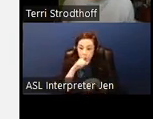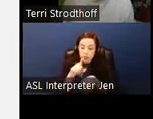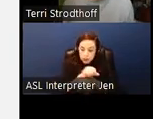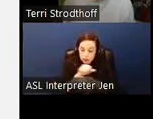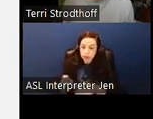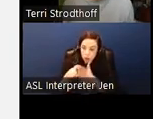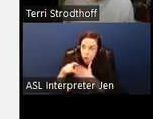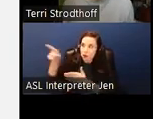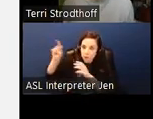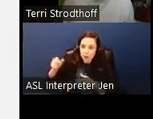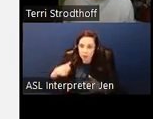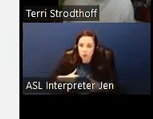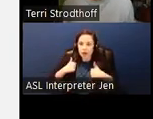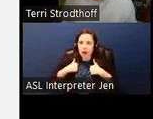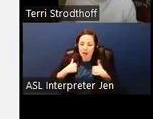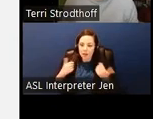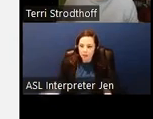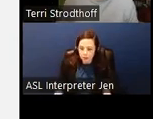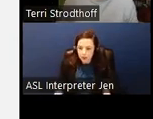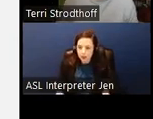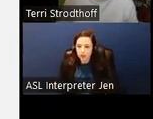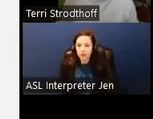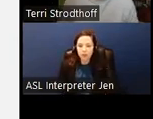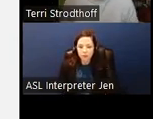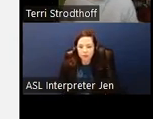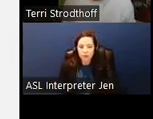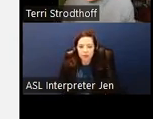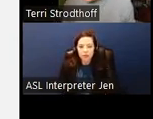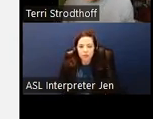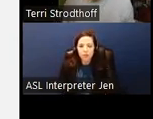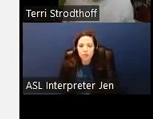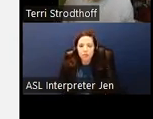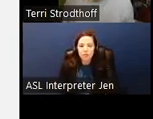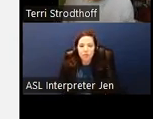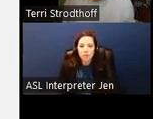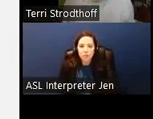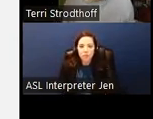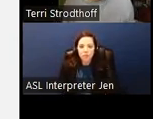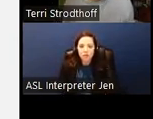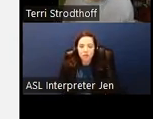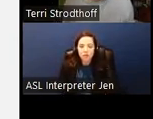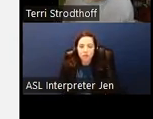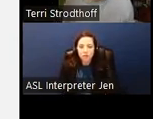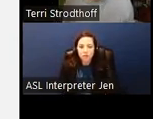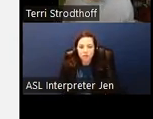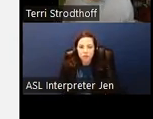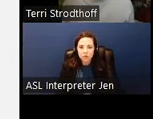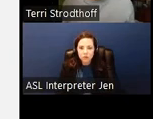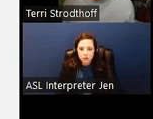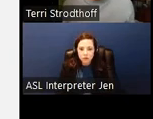survive. And so what does that mean for our development? We talked about it before. It means that there's all these